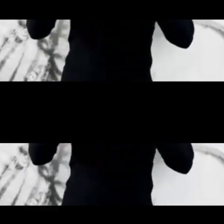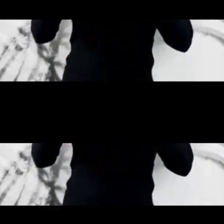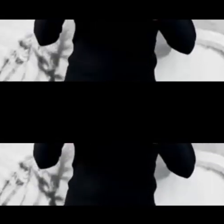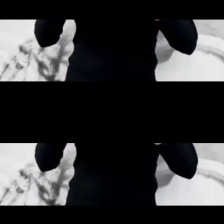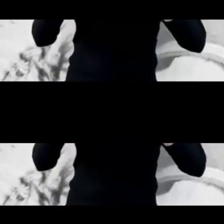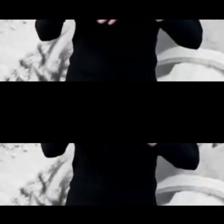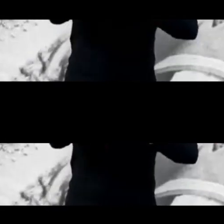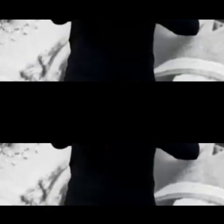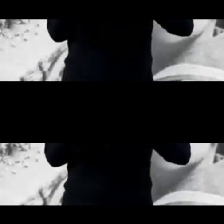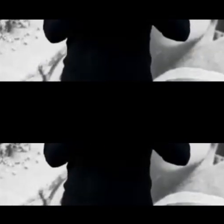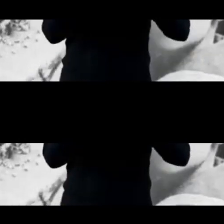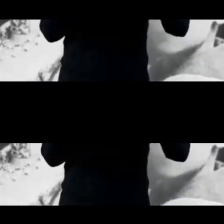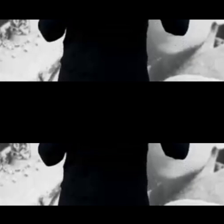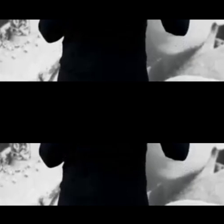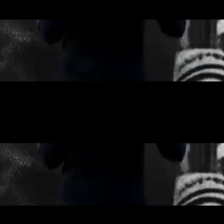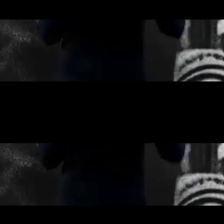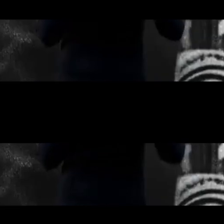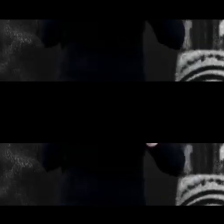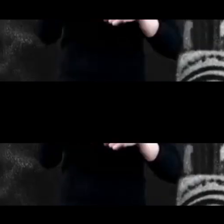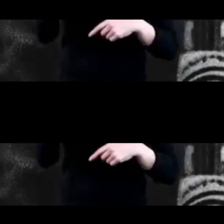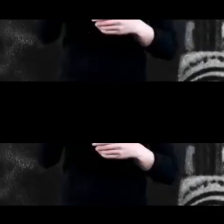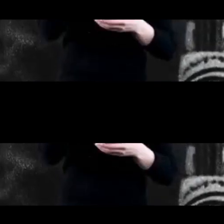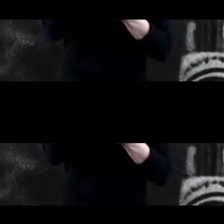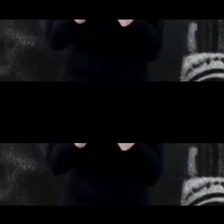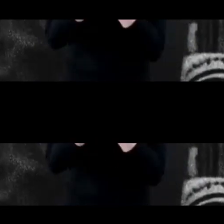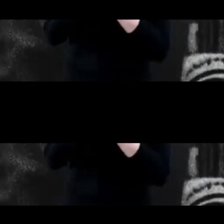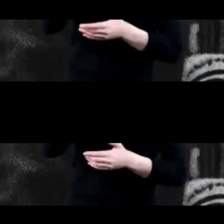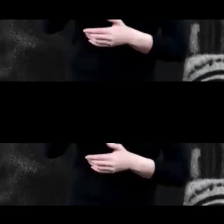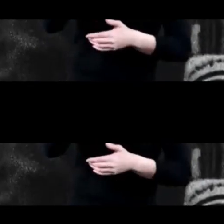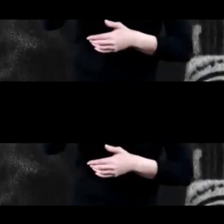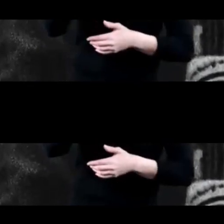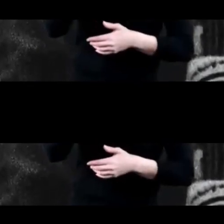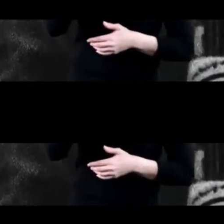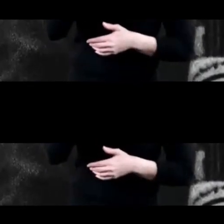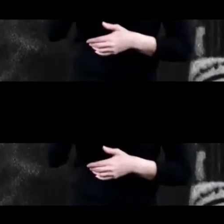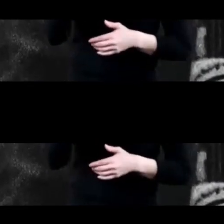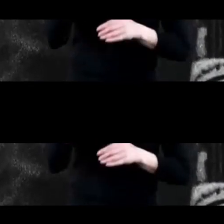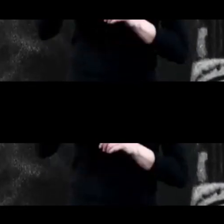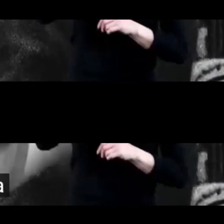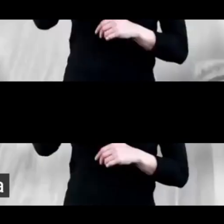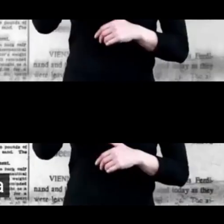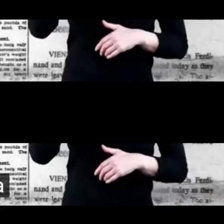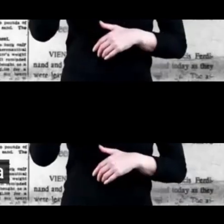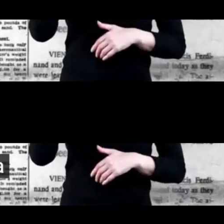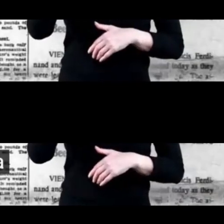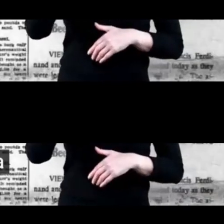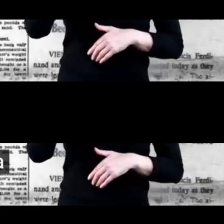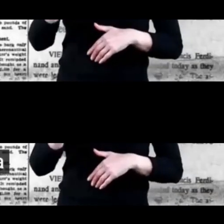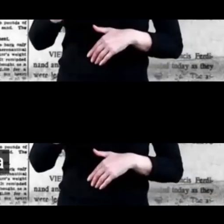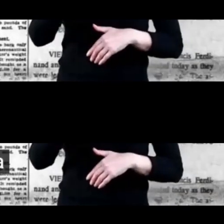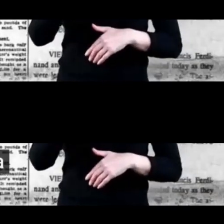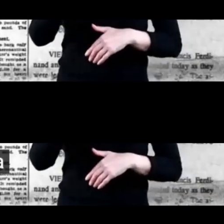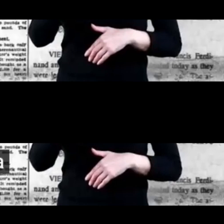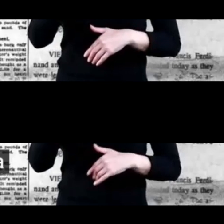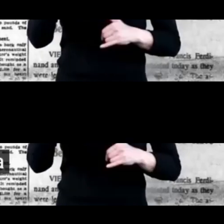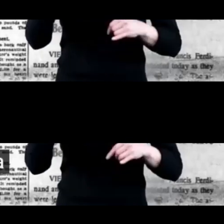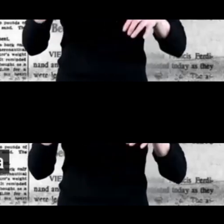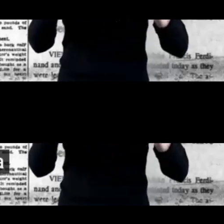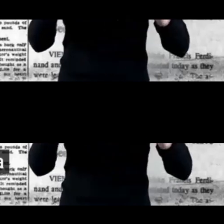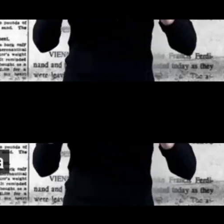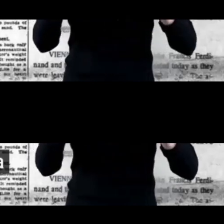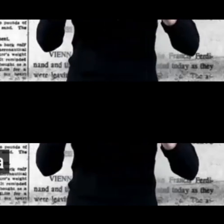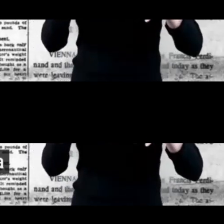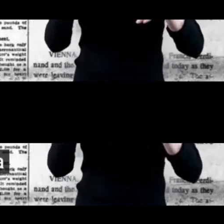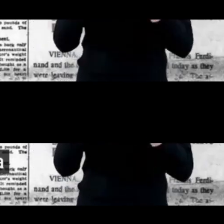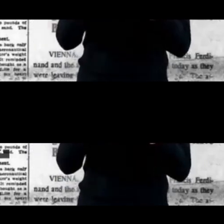the throne of Austria, and his wife in Sarajevo, capital of Bosnia. This action fueled the